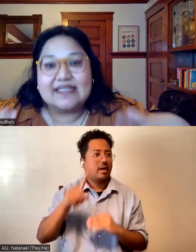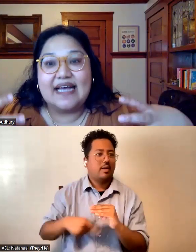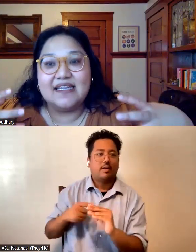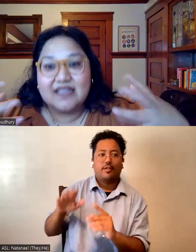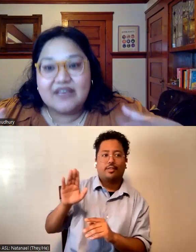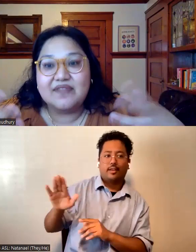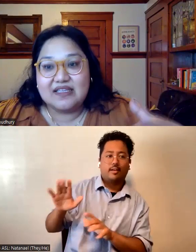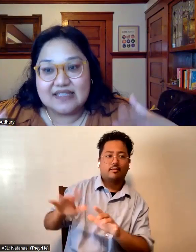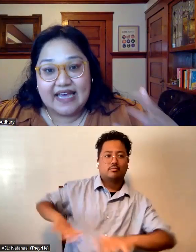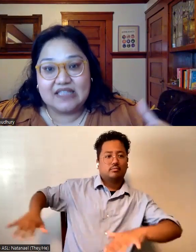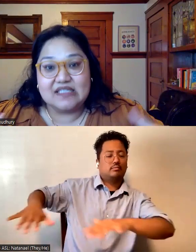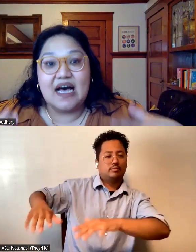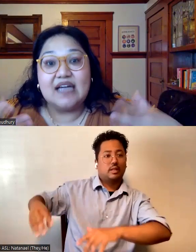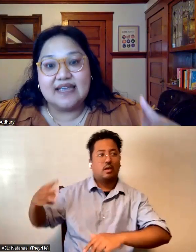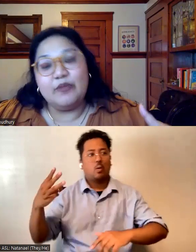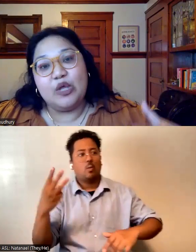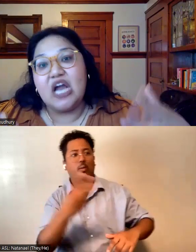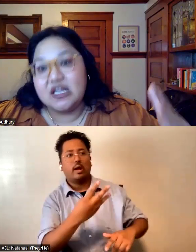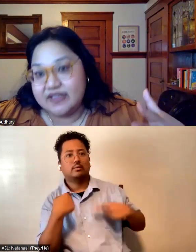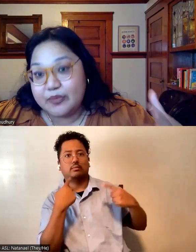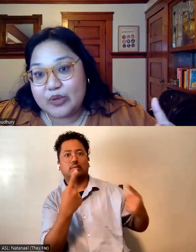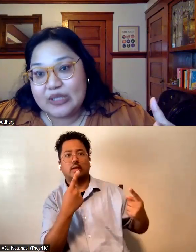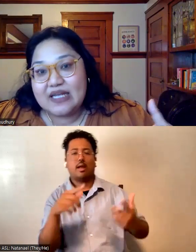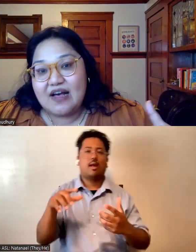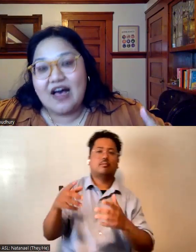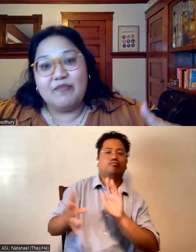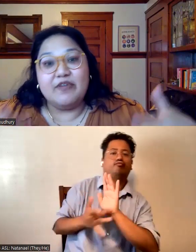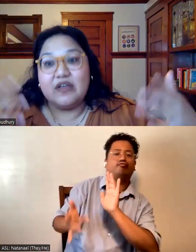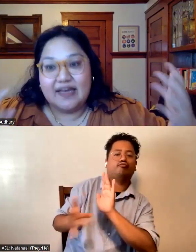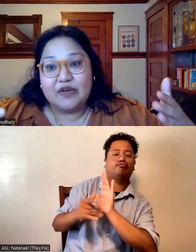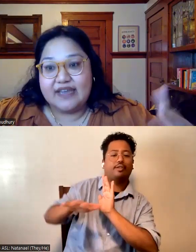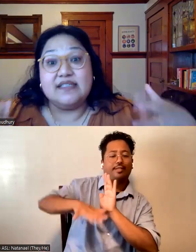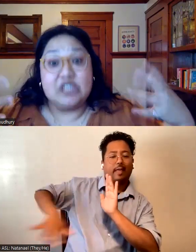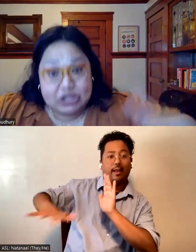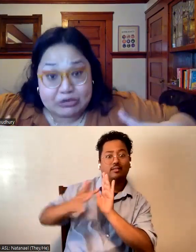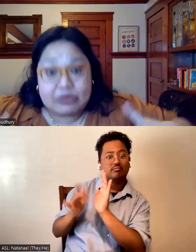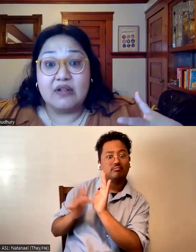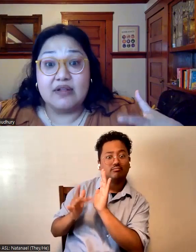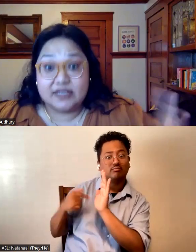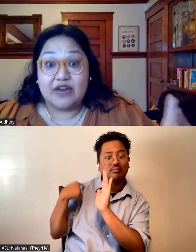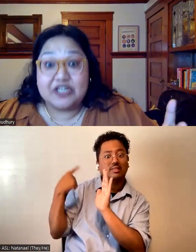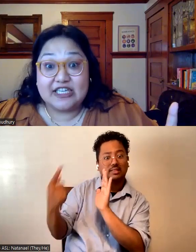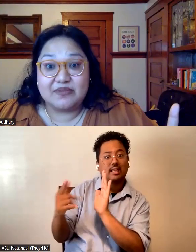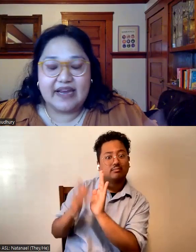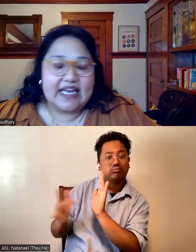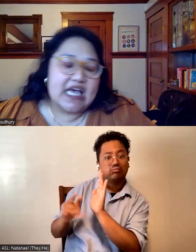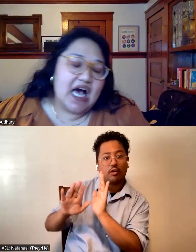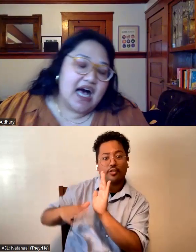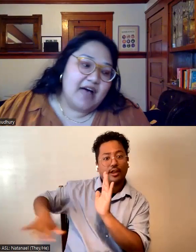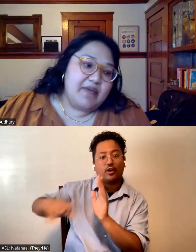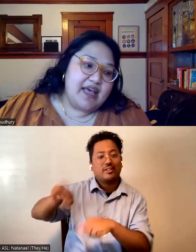West that leave these lands untenable and unlivable, from the climate crisis to literal extraction,